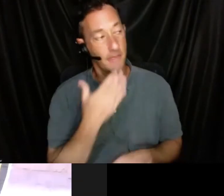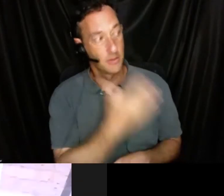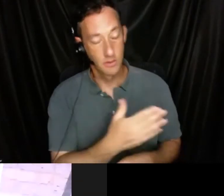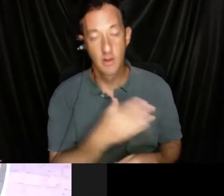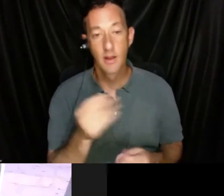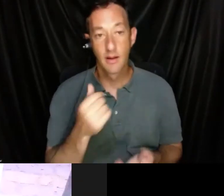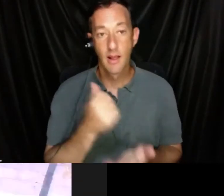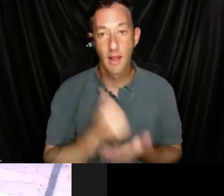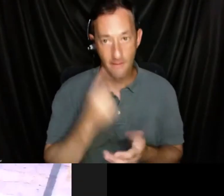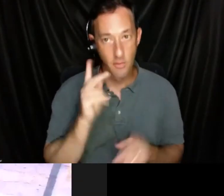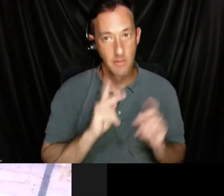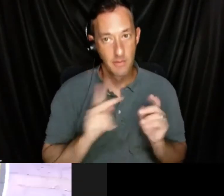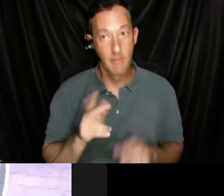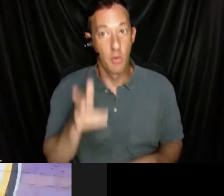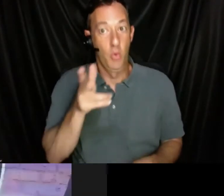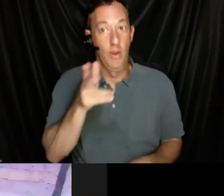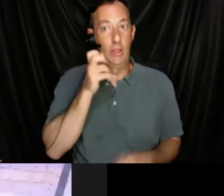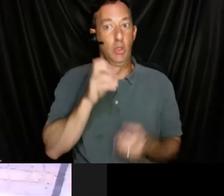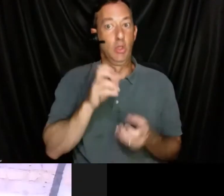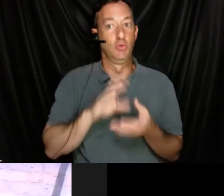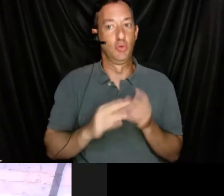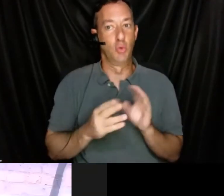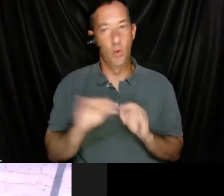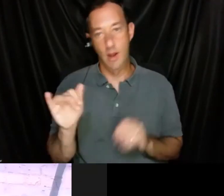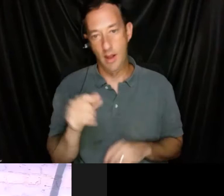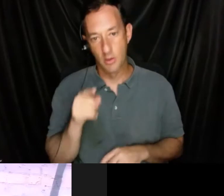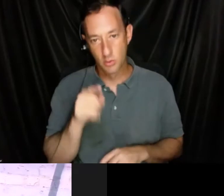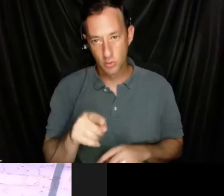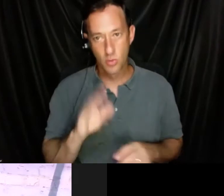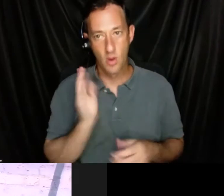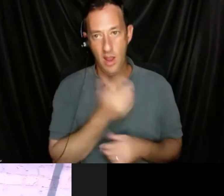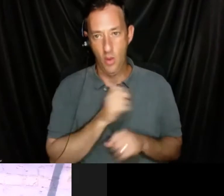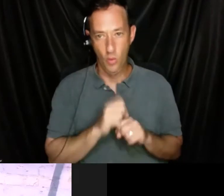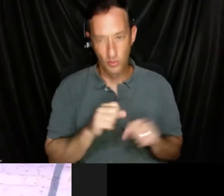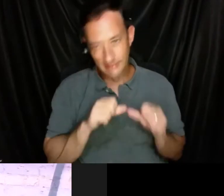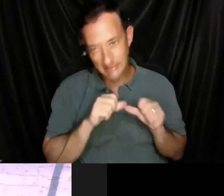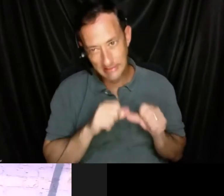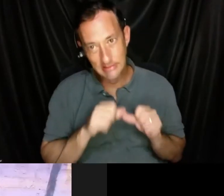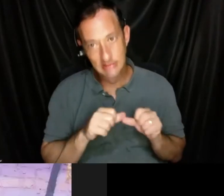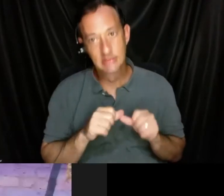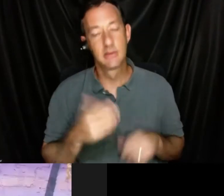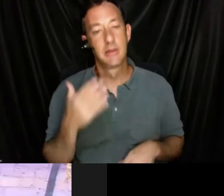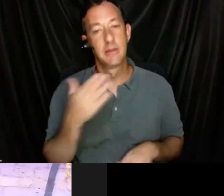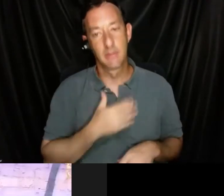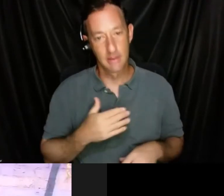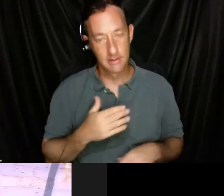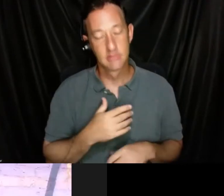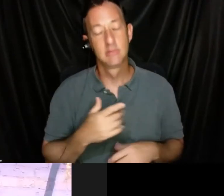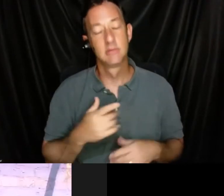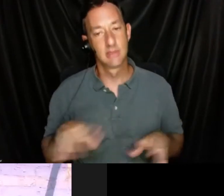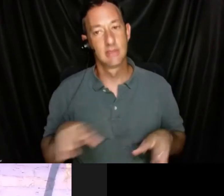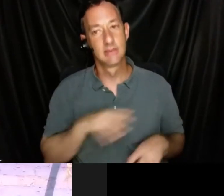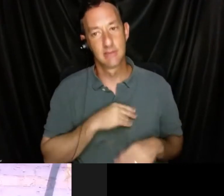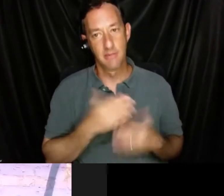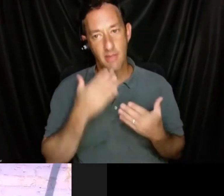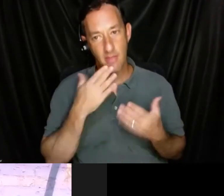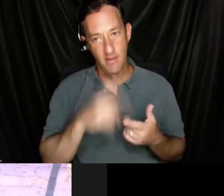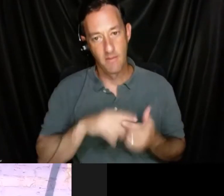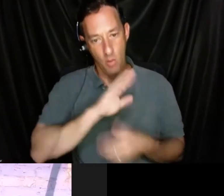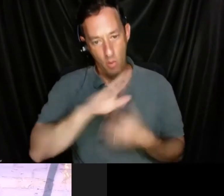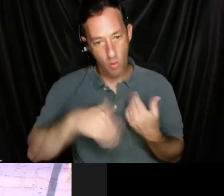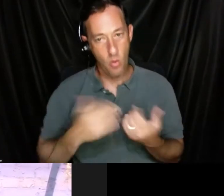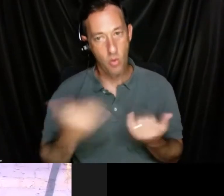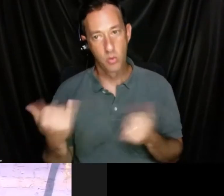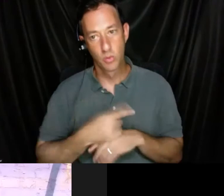people to hear stories like yours as we continue our work. So please accept thanks from all of today's attendees. Thank